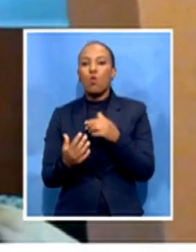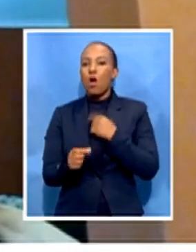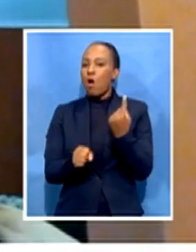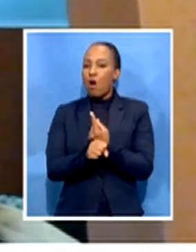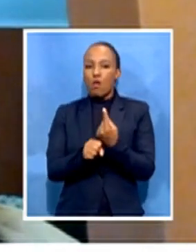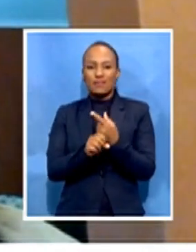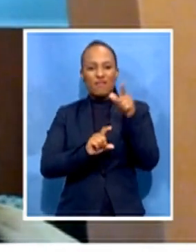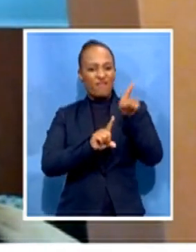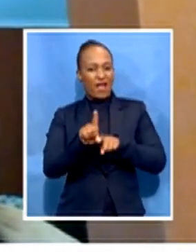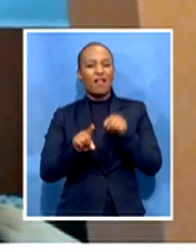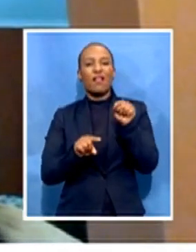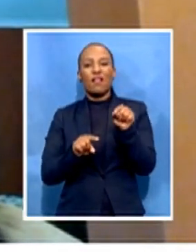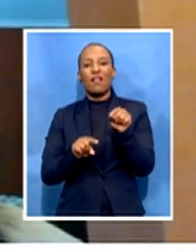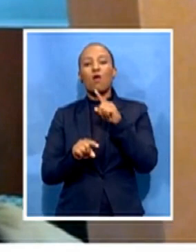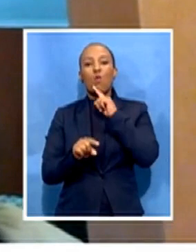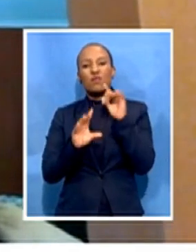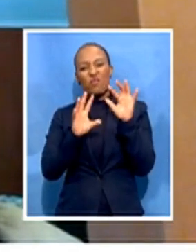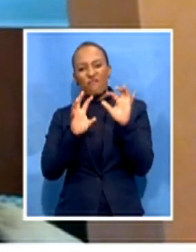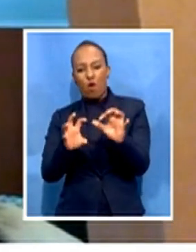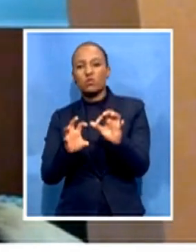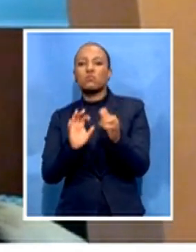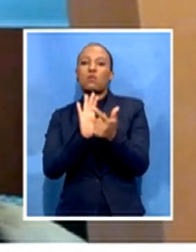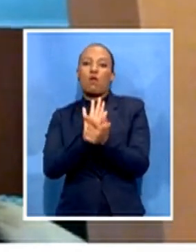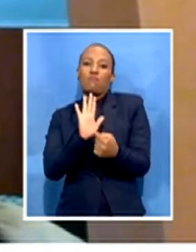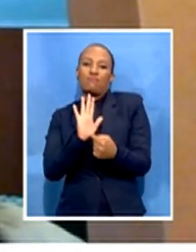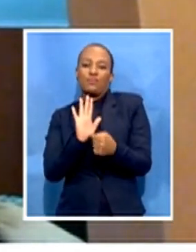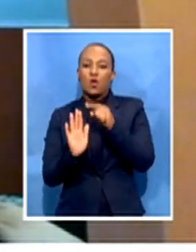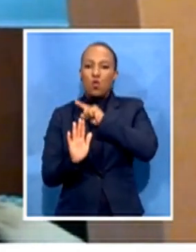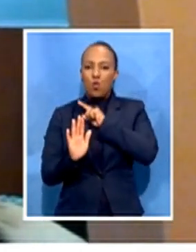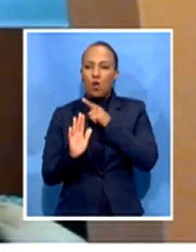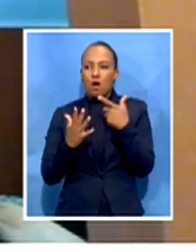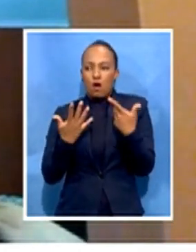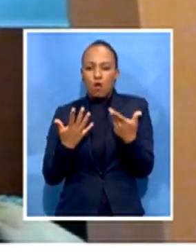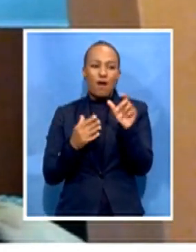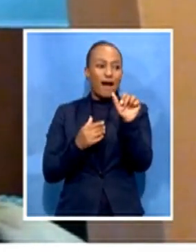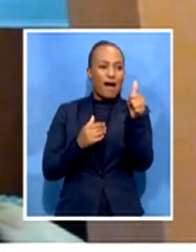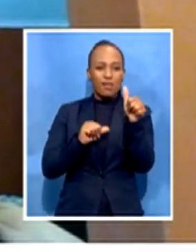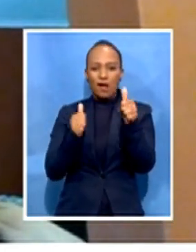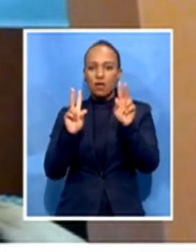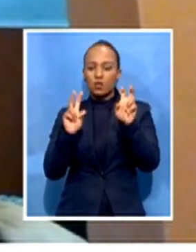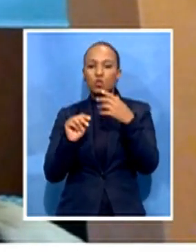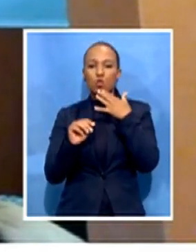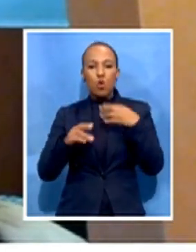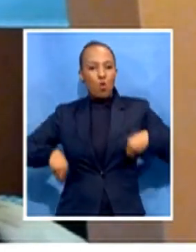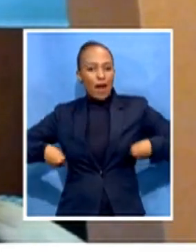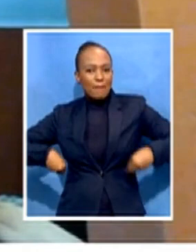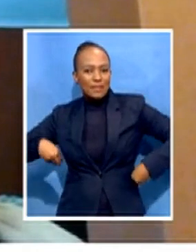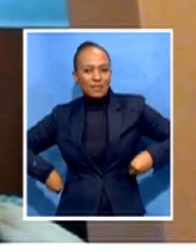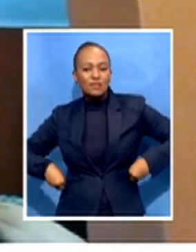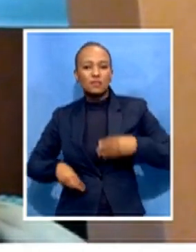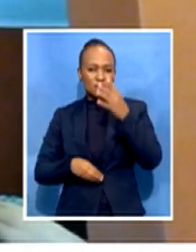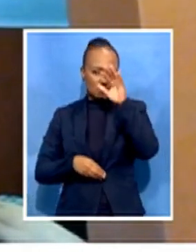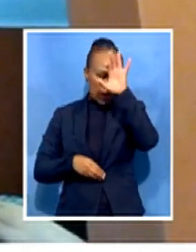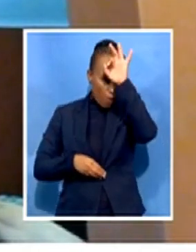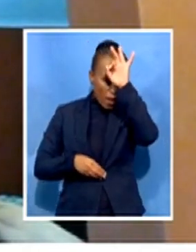enforcement as a result of a whole host of other issues such as corrupt officials and, of course, just the leaky systems that we